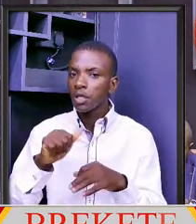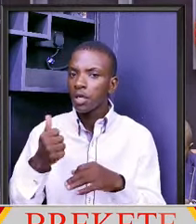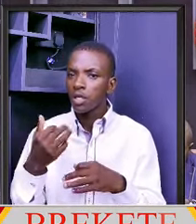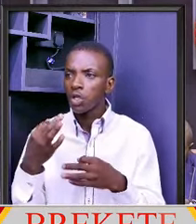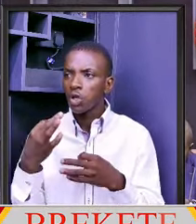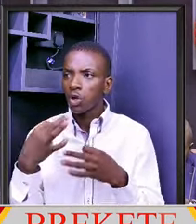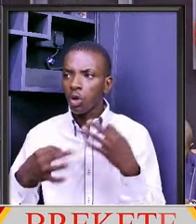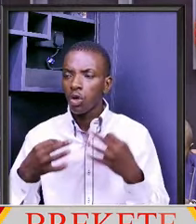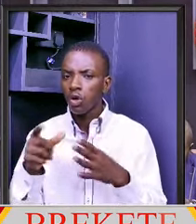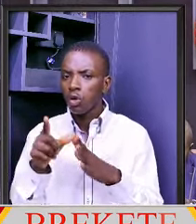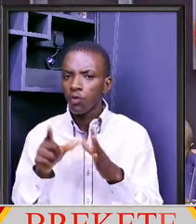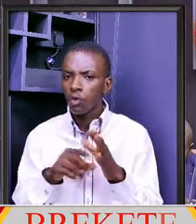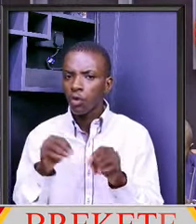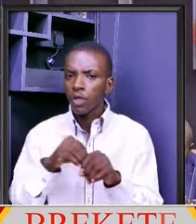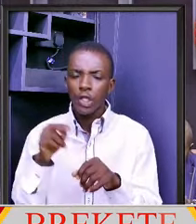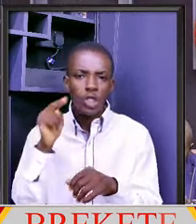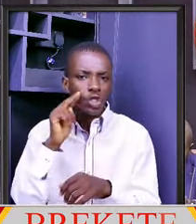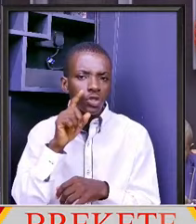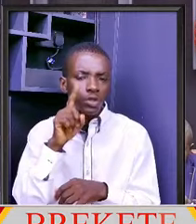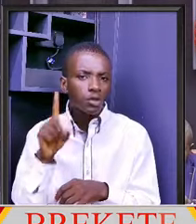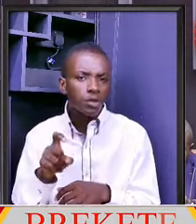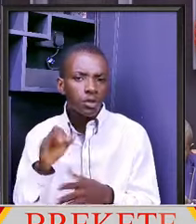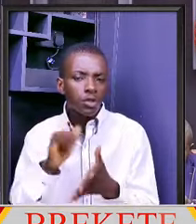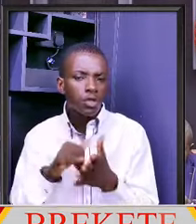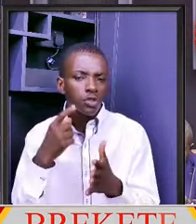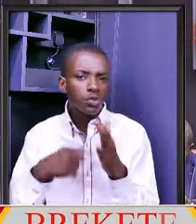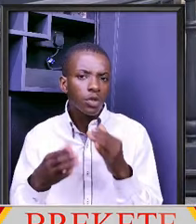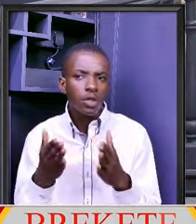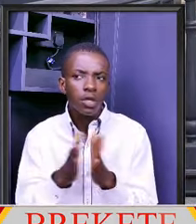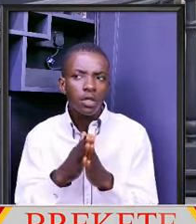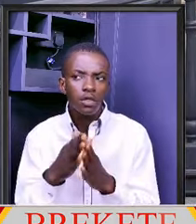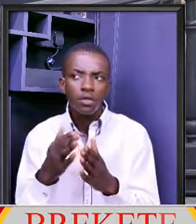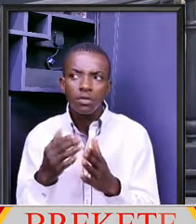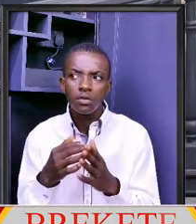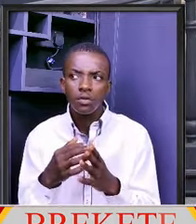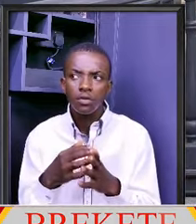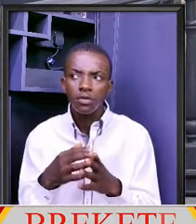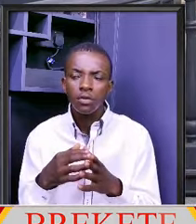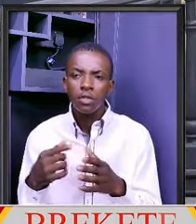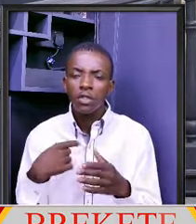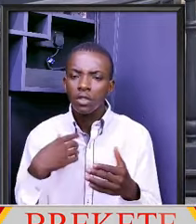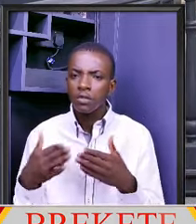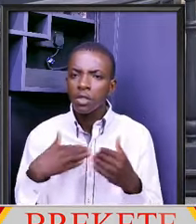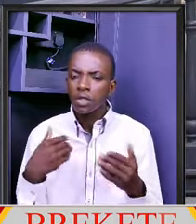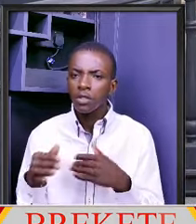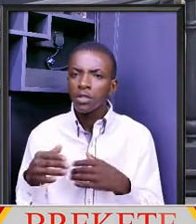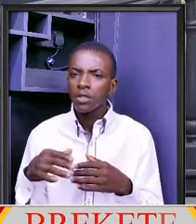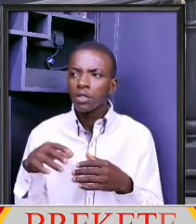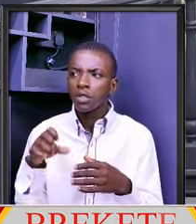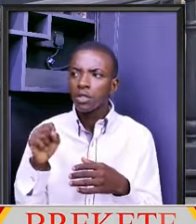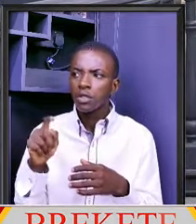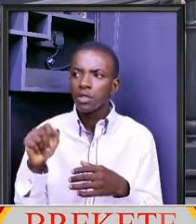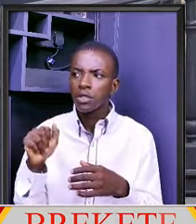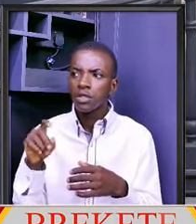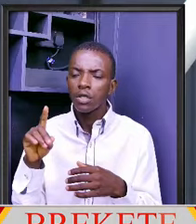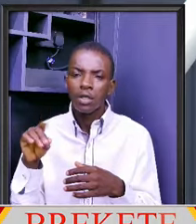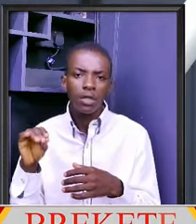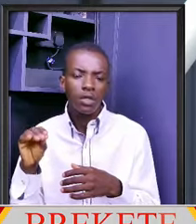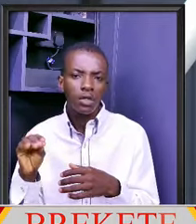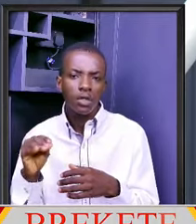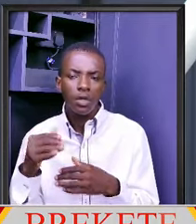of law in Nigeria? That is what I am asking you now. Talk to me. This case we are doing in the studio about